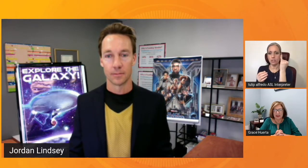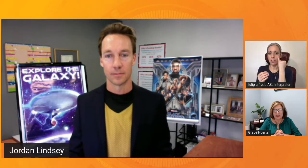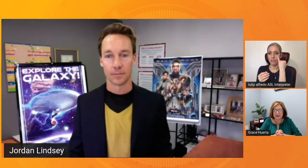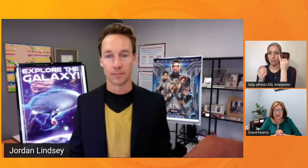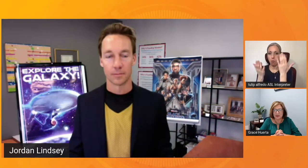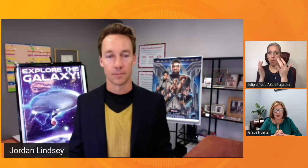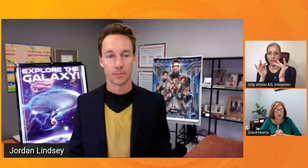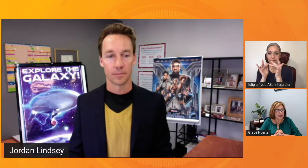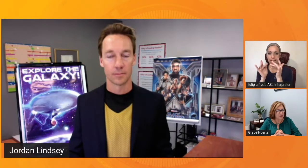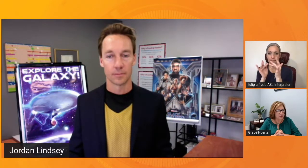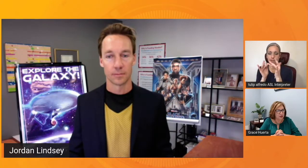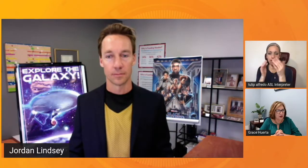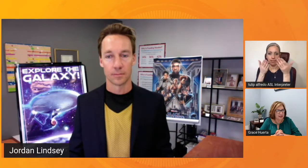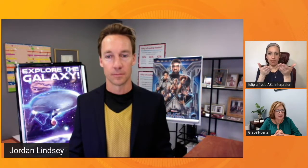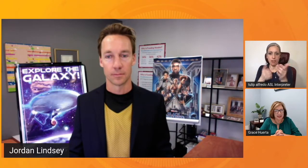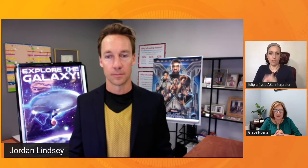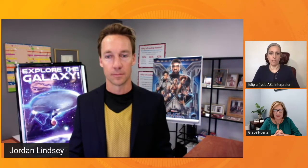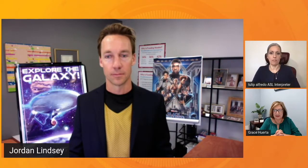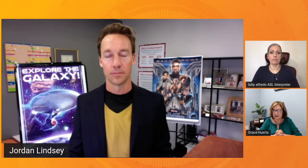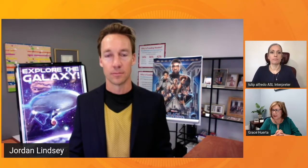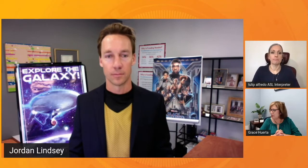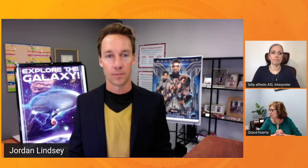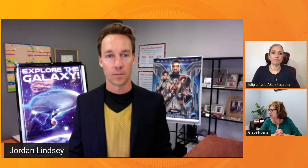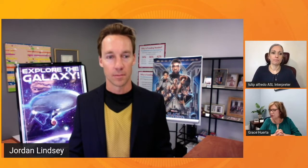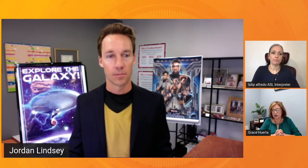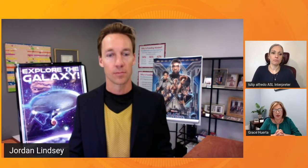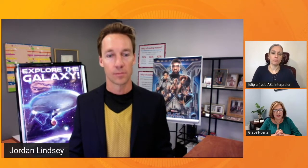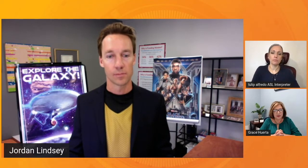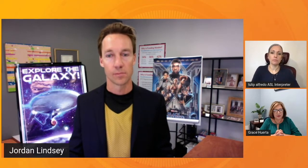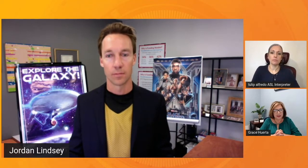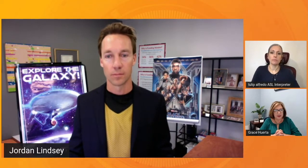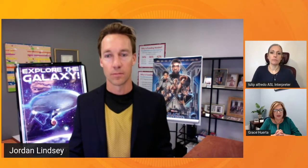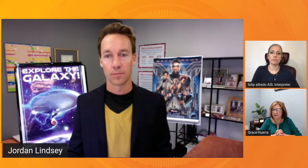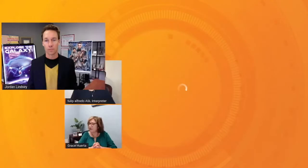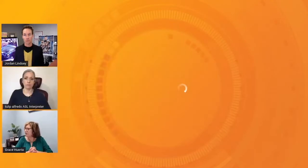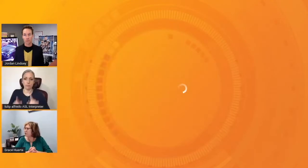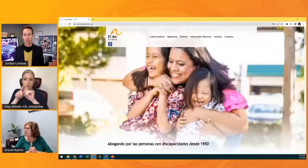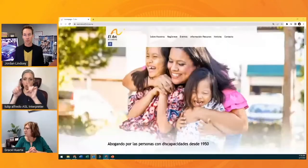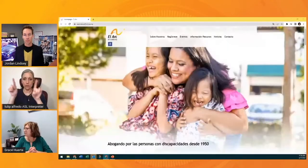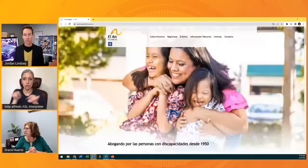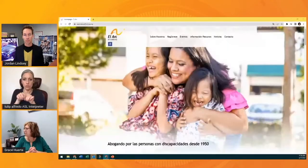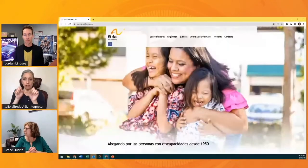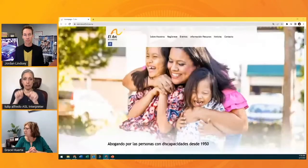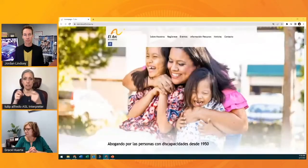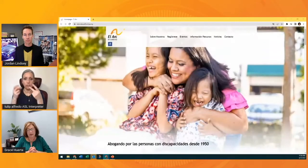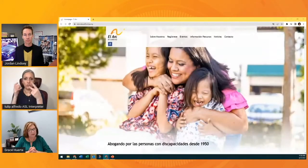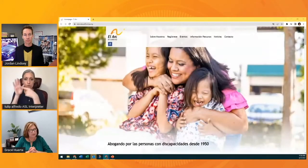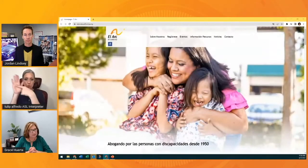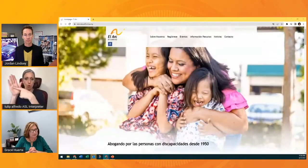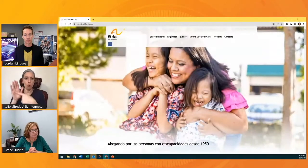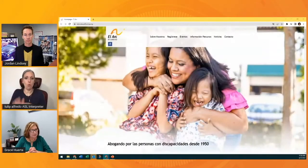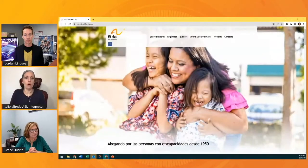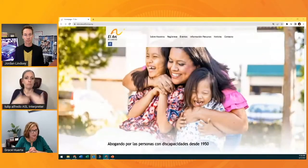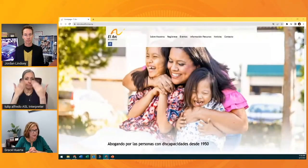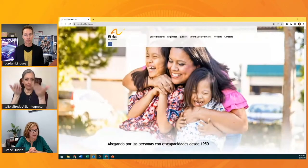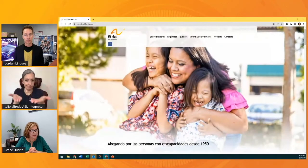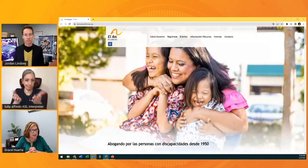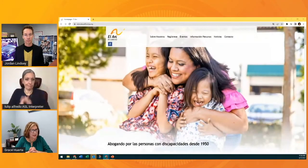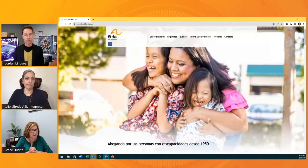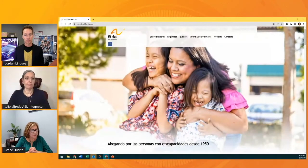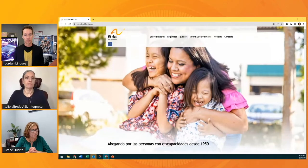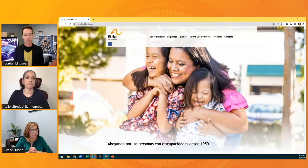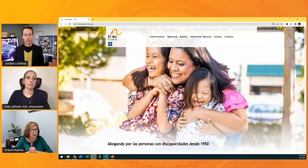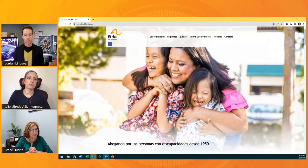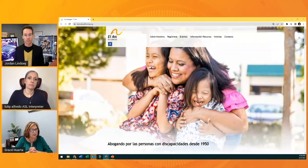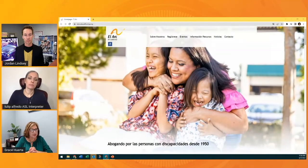Patricia is the one that you should contact. We'll share our screen. Do you have that available? Yeah. There it is.